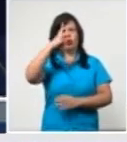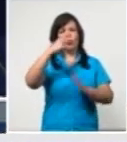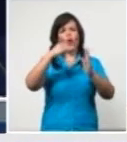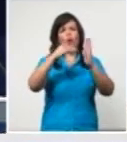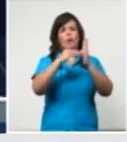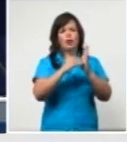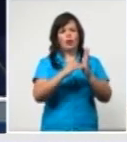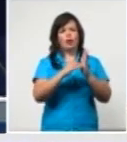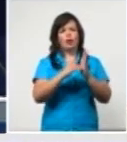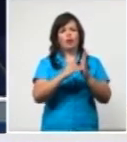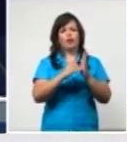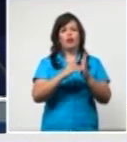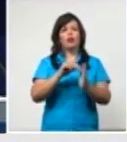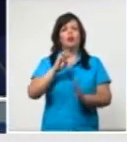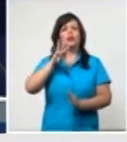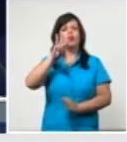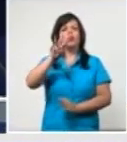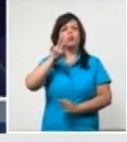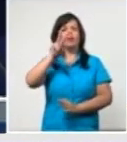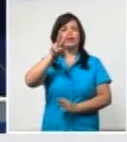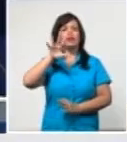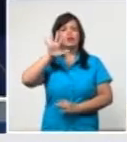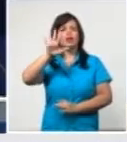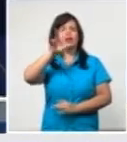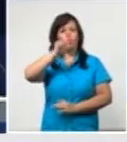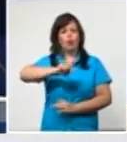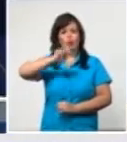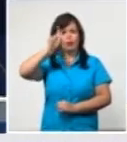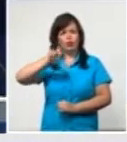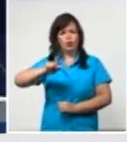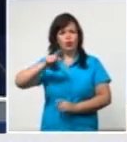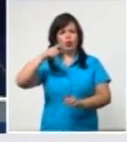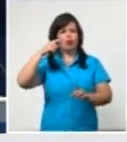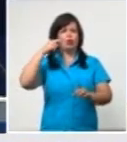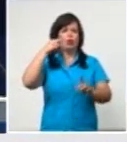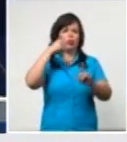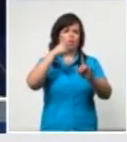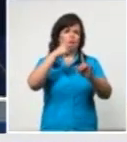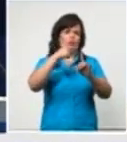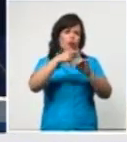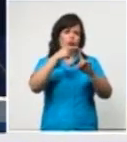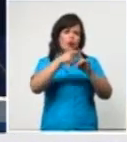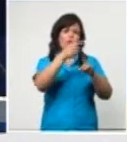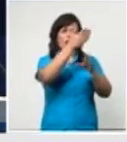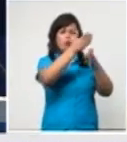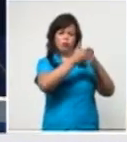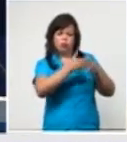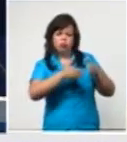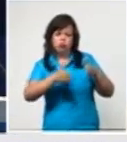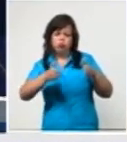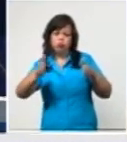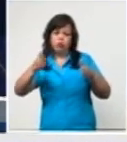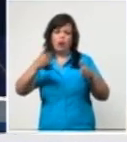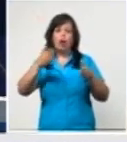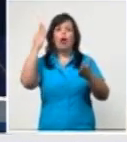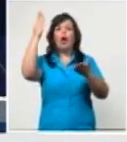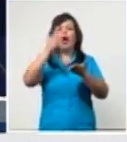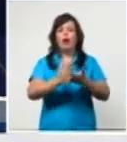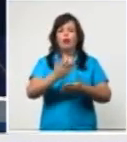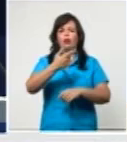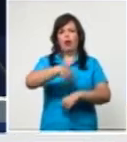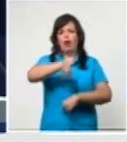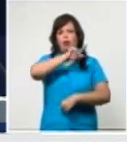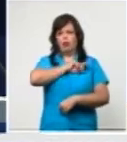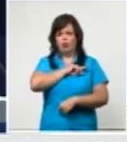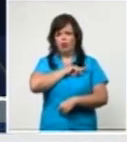2,325 patients diagnosed in Cuba as of yesterday with COVID-19, 58 cases